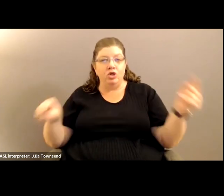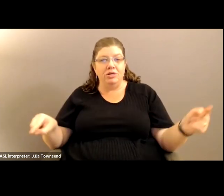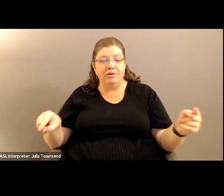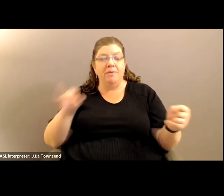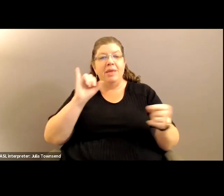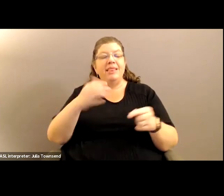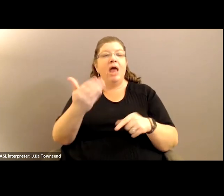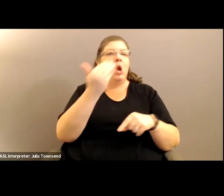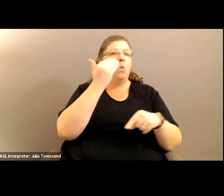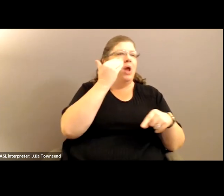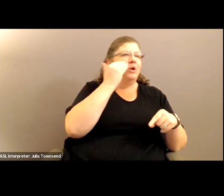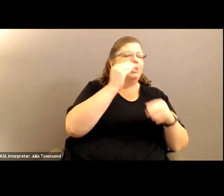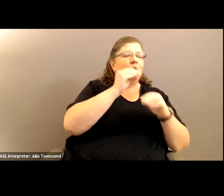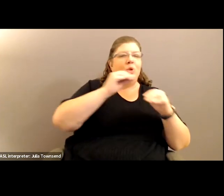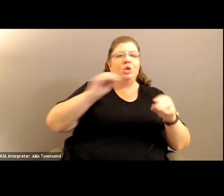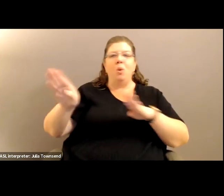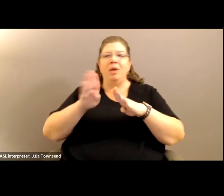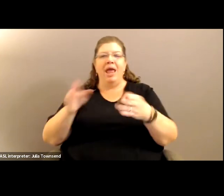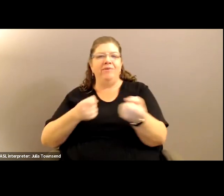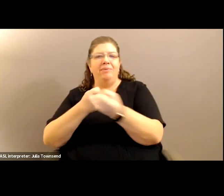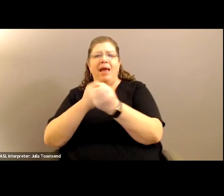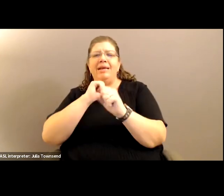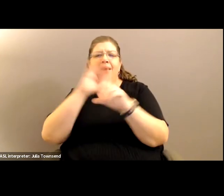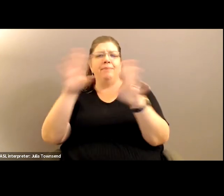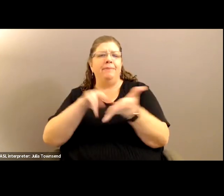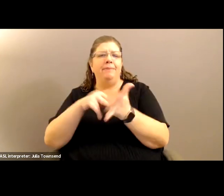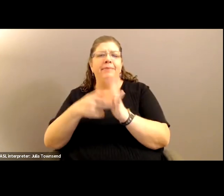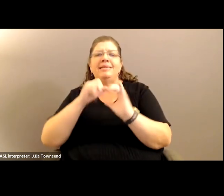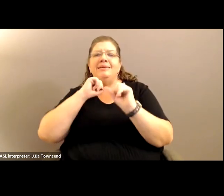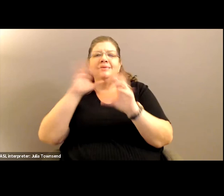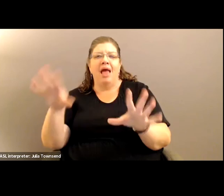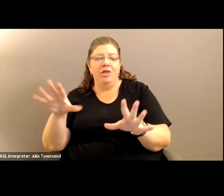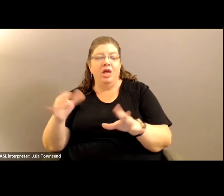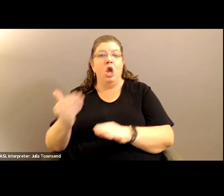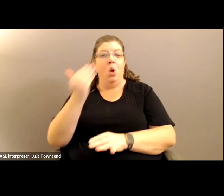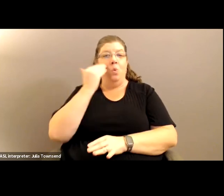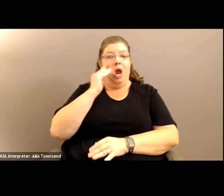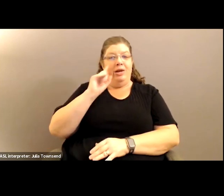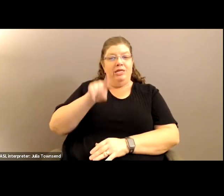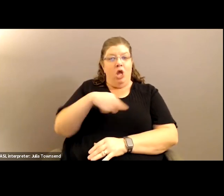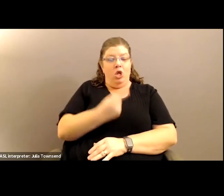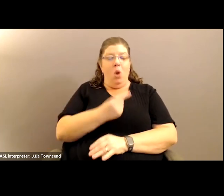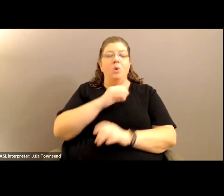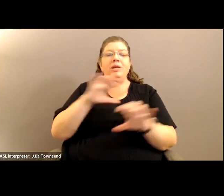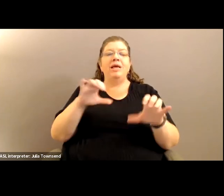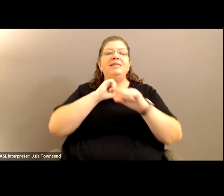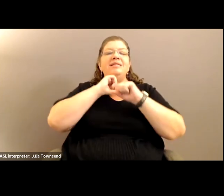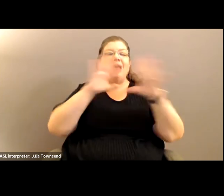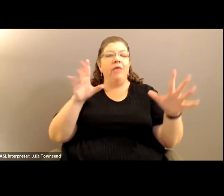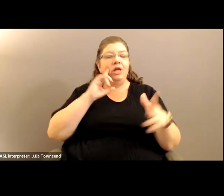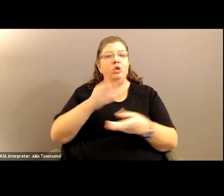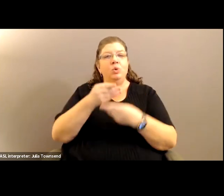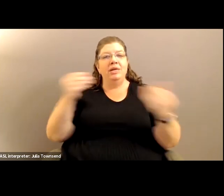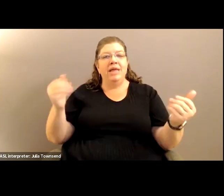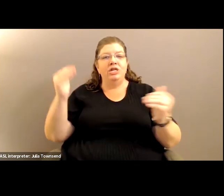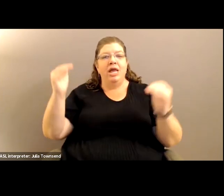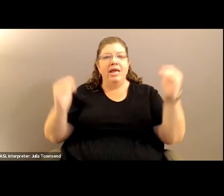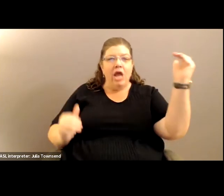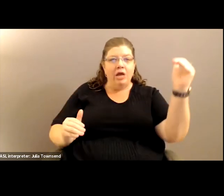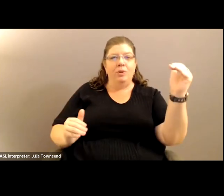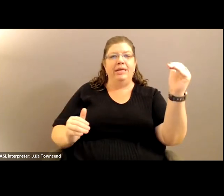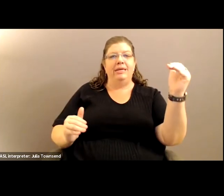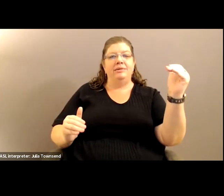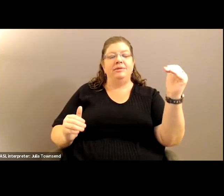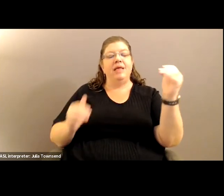without behavior that backs it up it is nothing awareness alone does nothing to address inequities that's why i